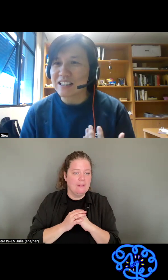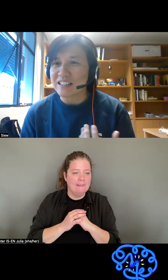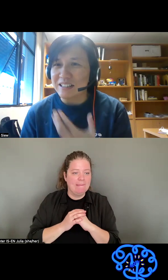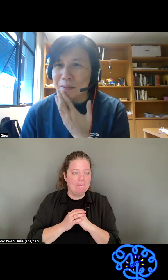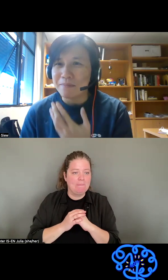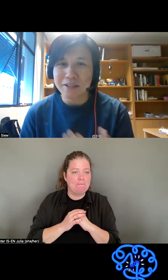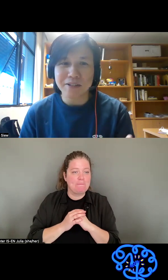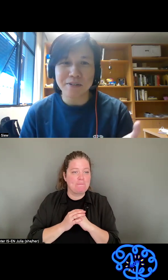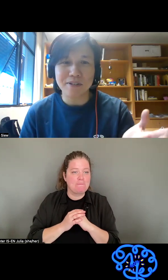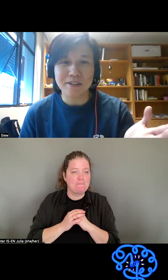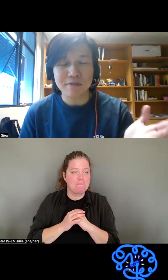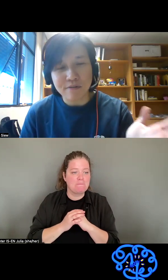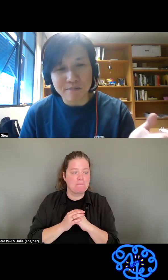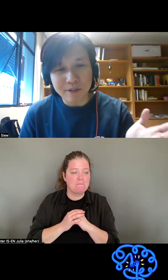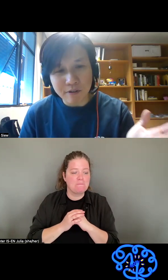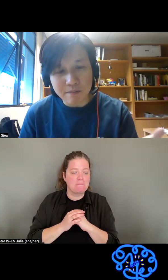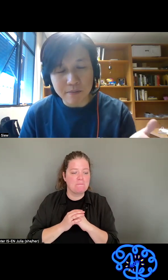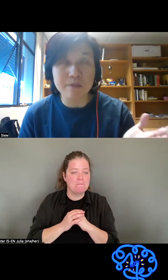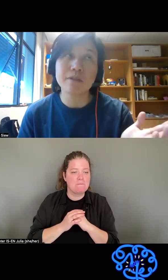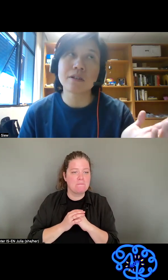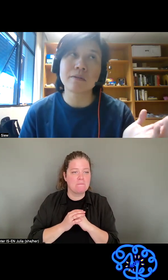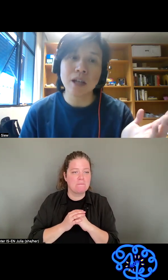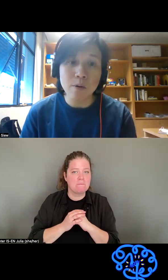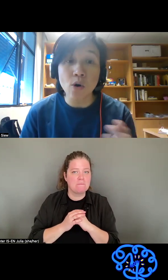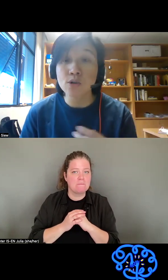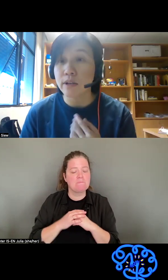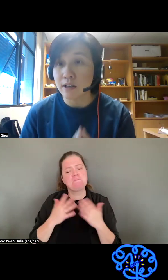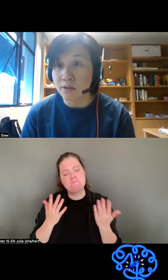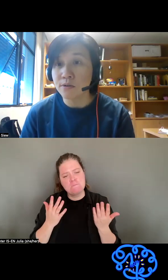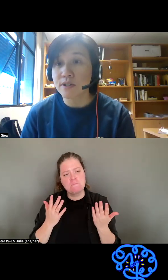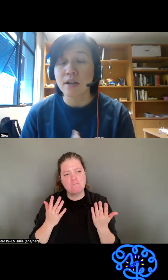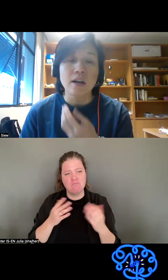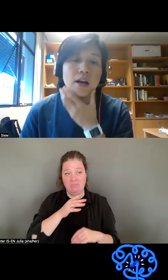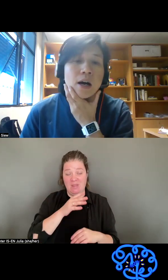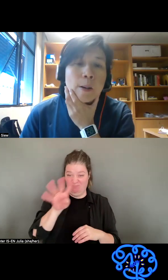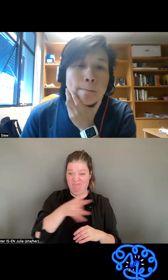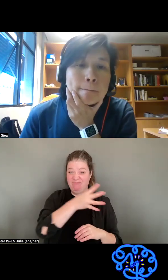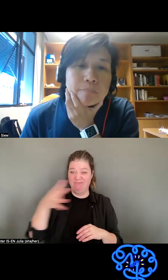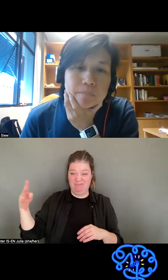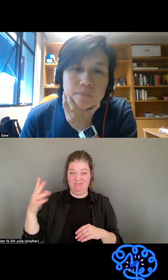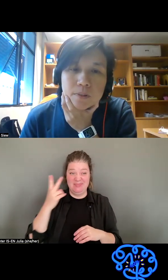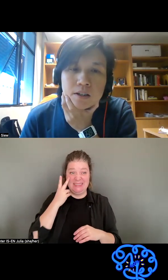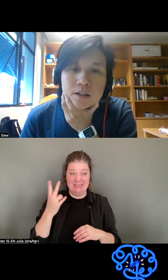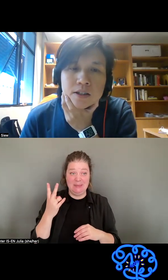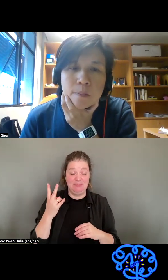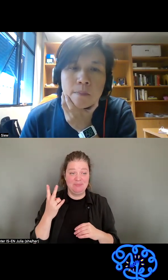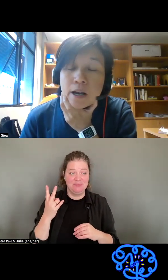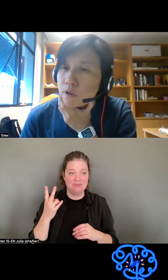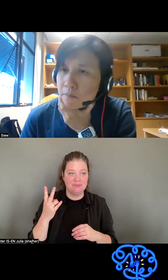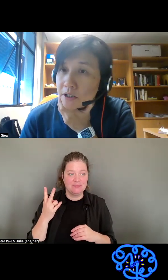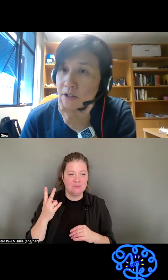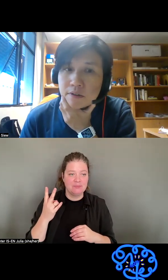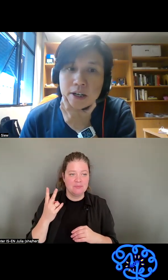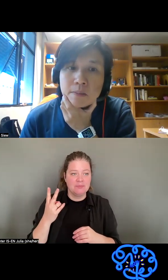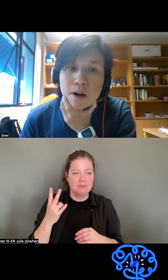guess the the, the table also includes um, some